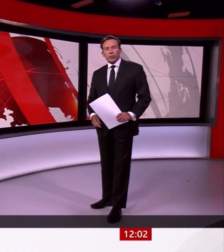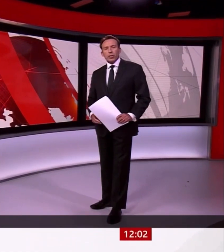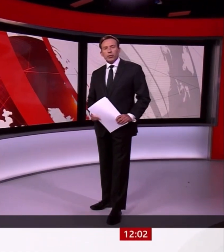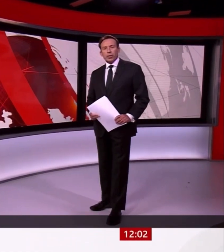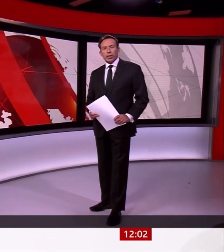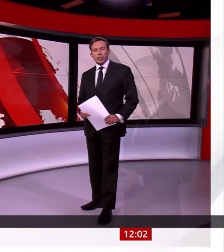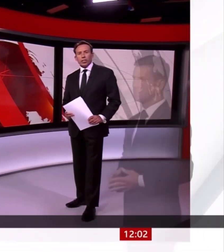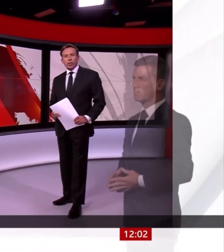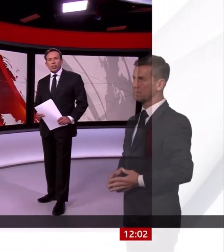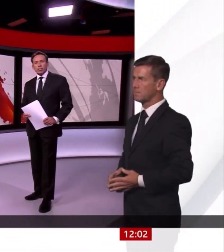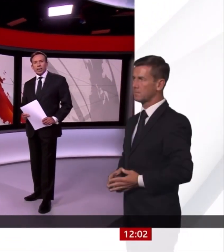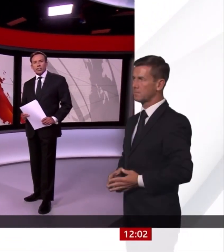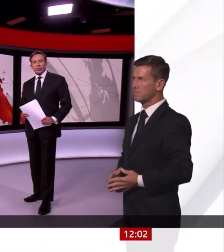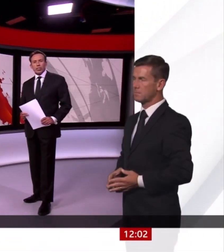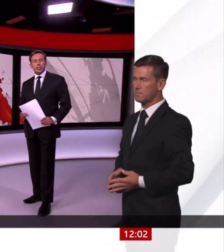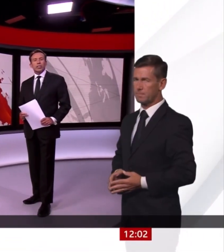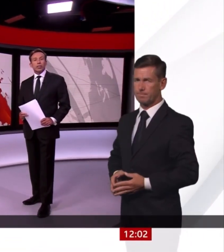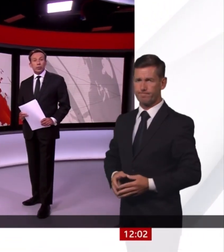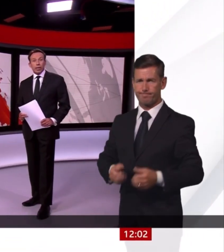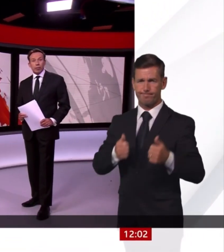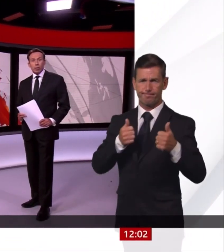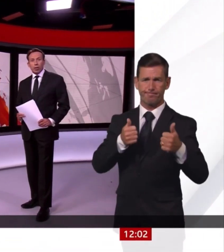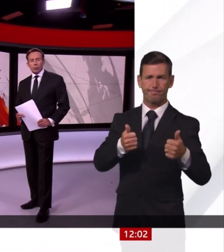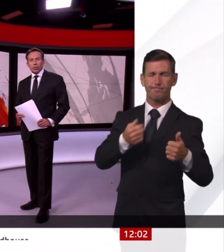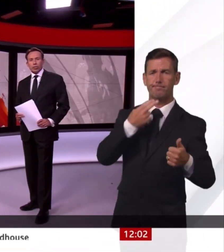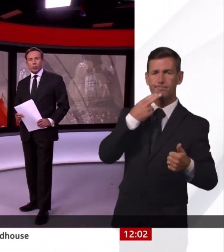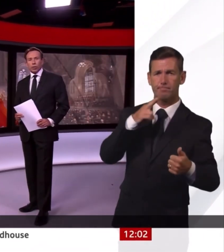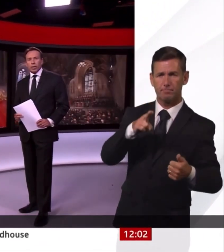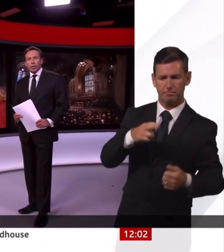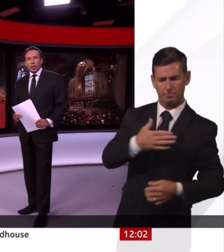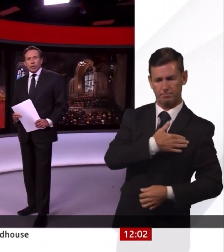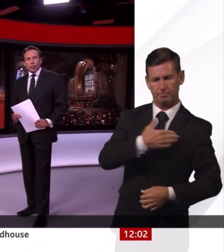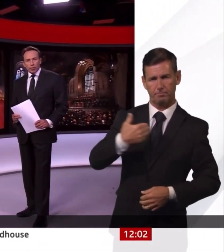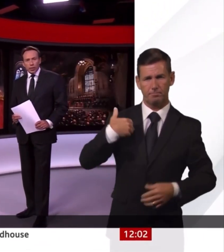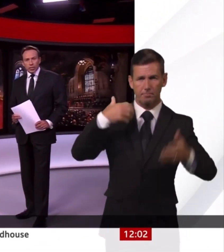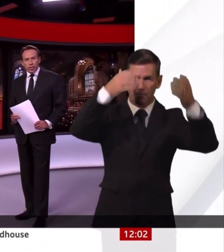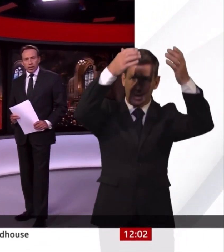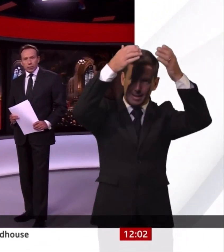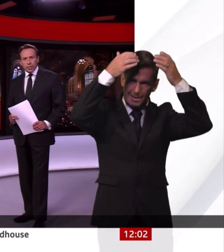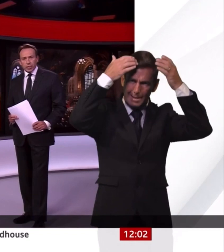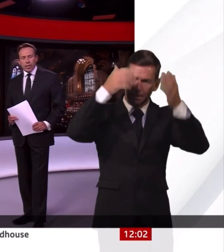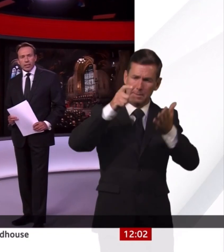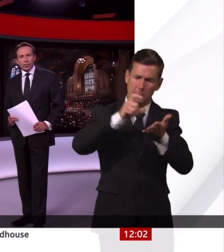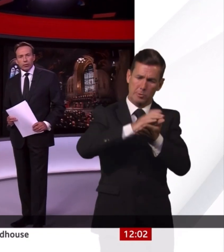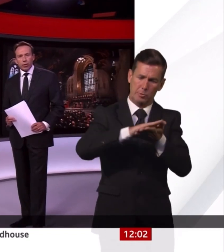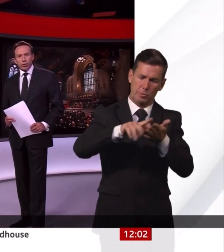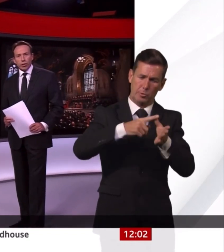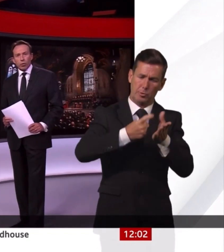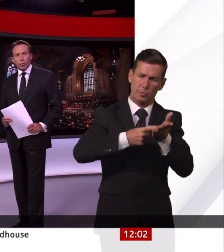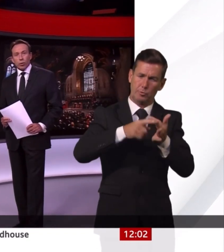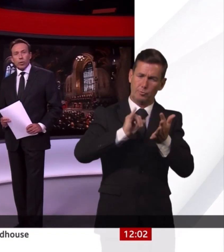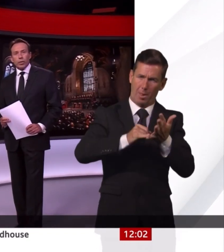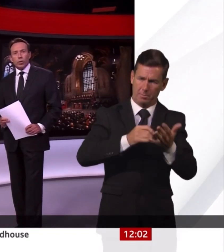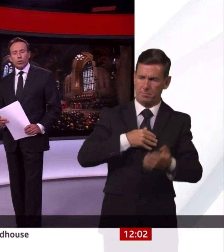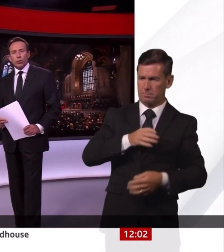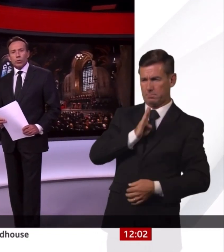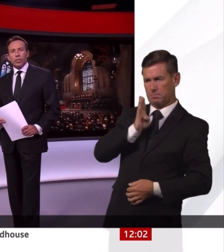Good afternoon. King Charles has visited the UK Parliament this morning for the first time since taking the throne.